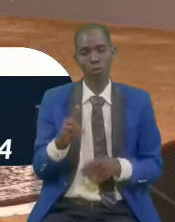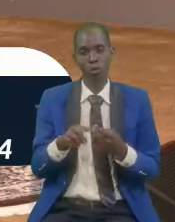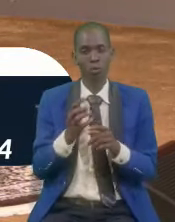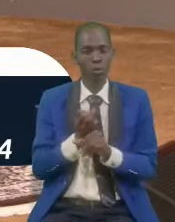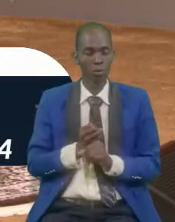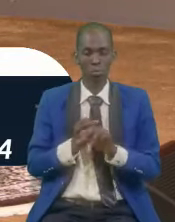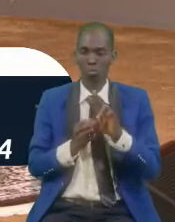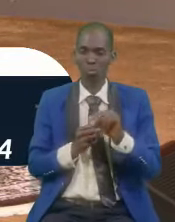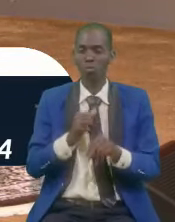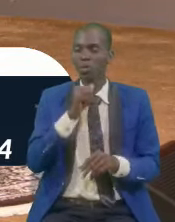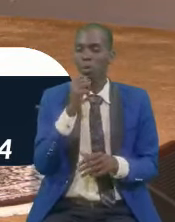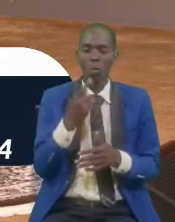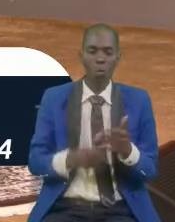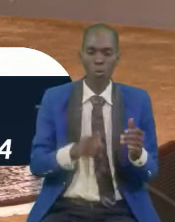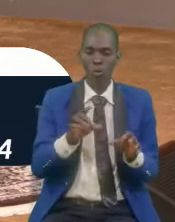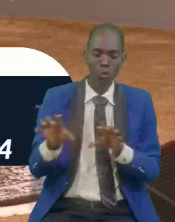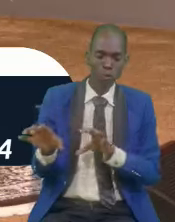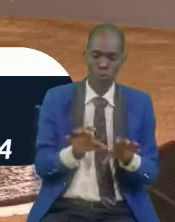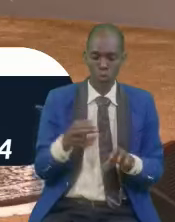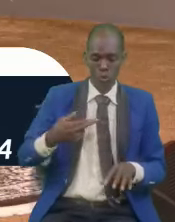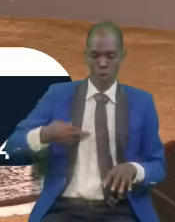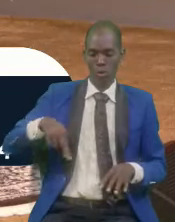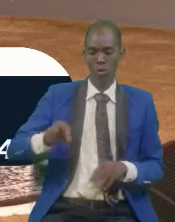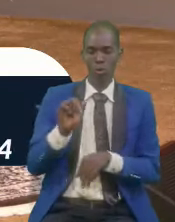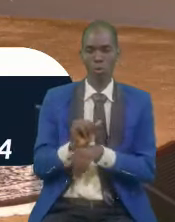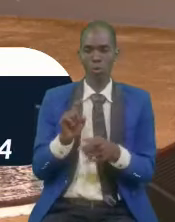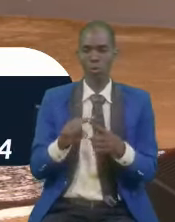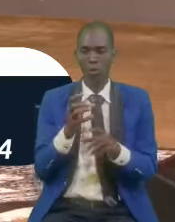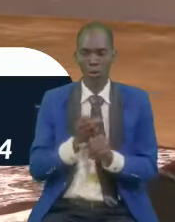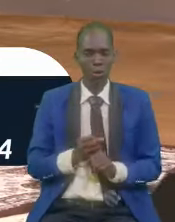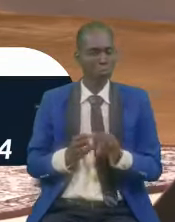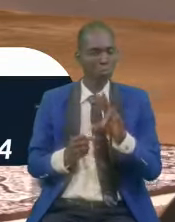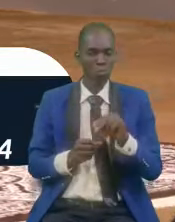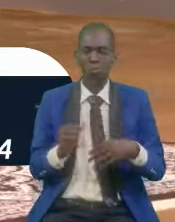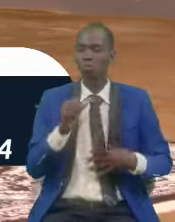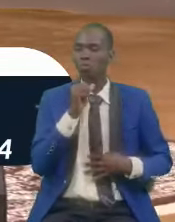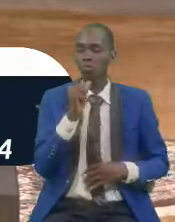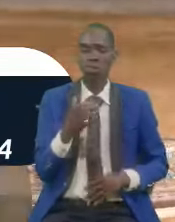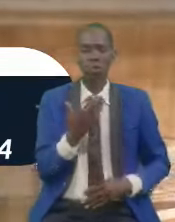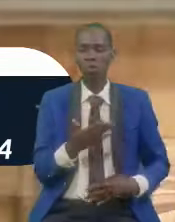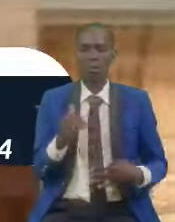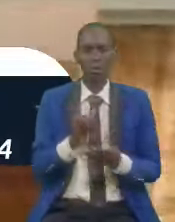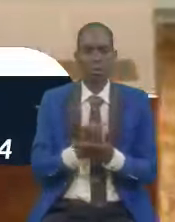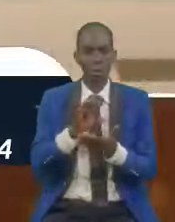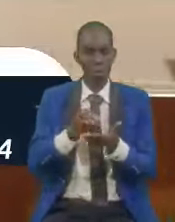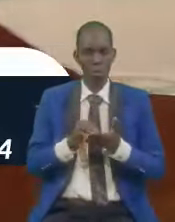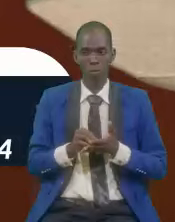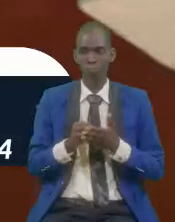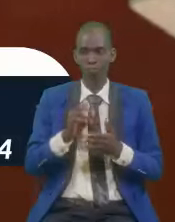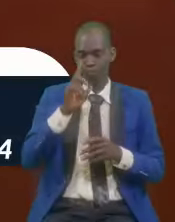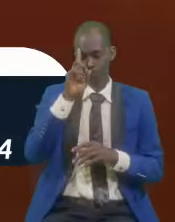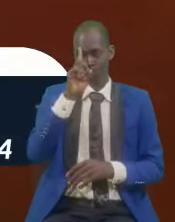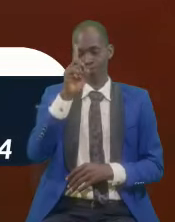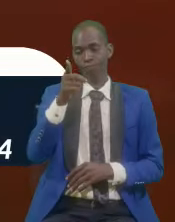work religiously to have, not something that your natural talents, your natural gift, and your